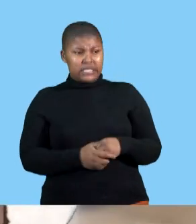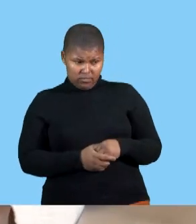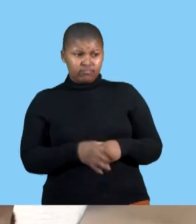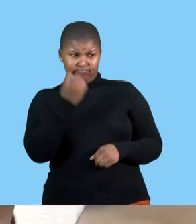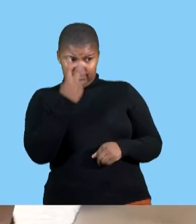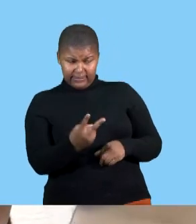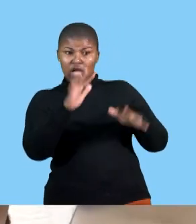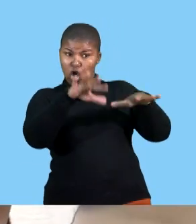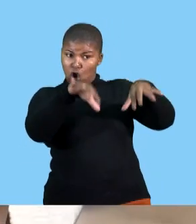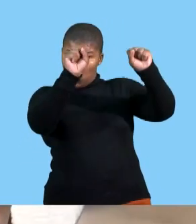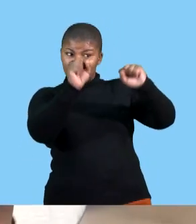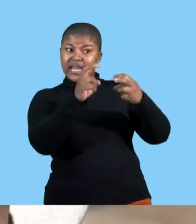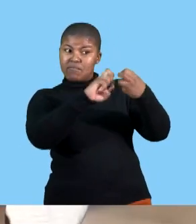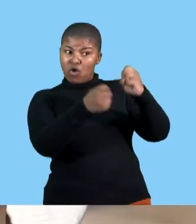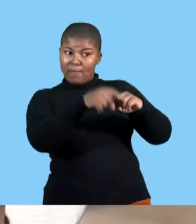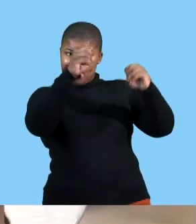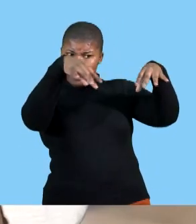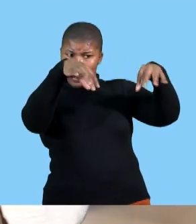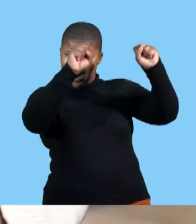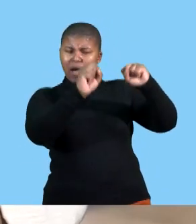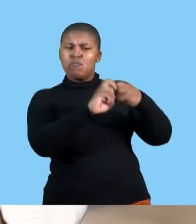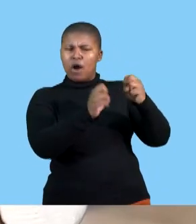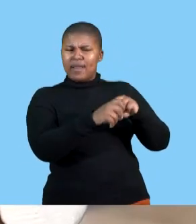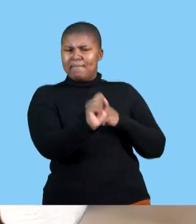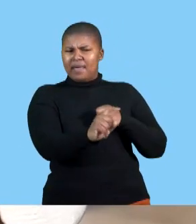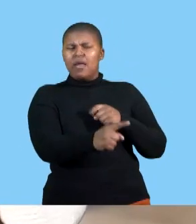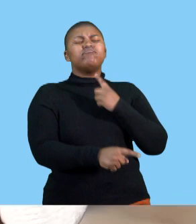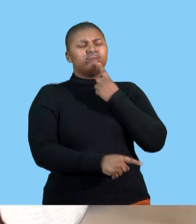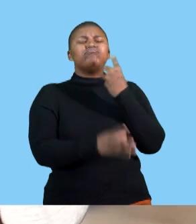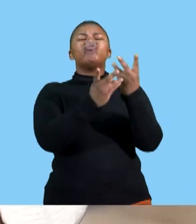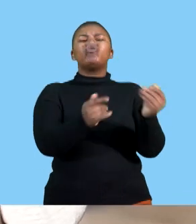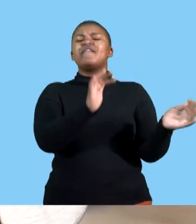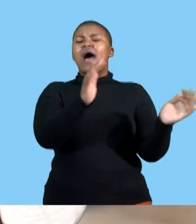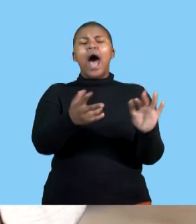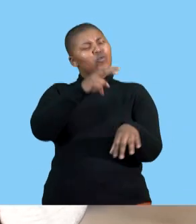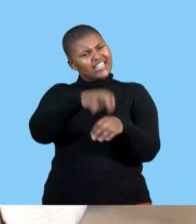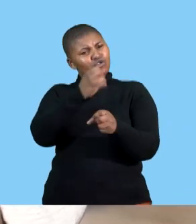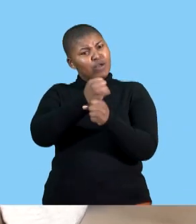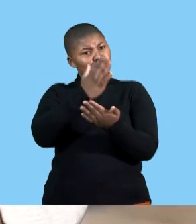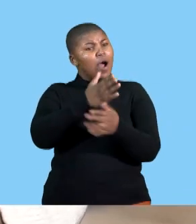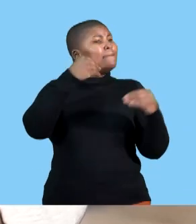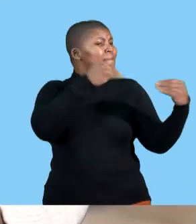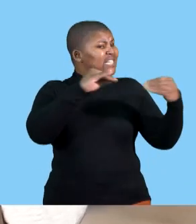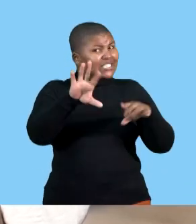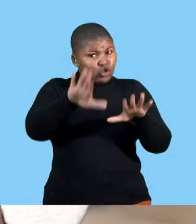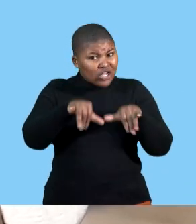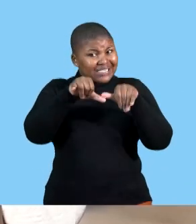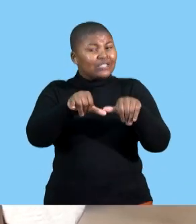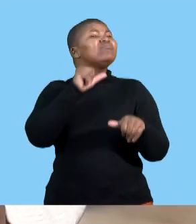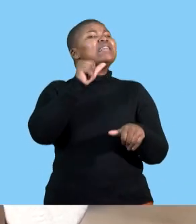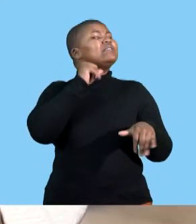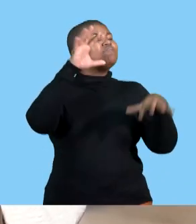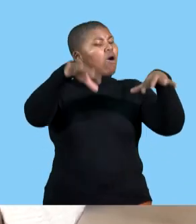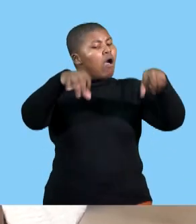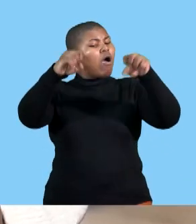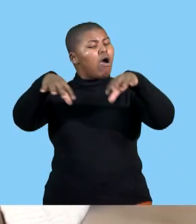come up with a solution? How do we solve this issue? We need to operate in the midst of load shedding as an issue. We need to operate